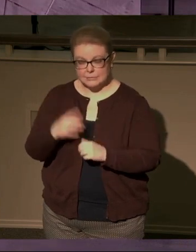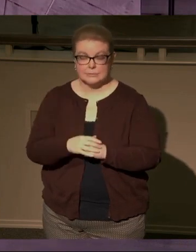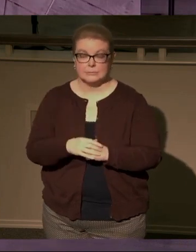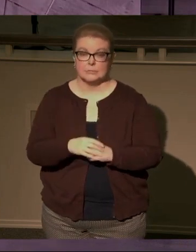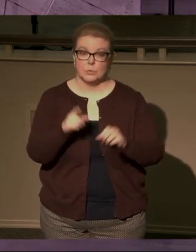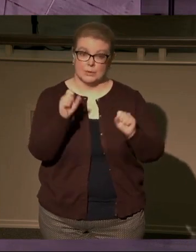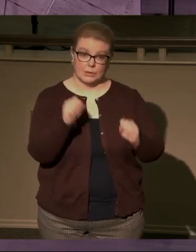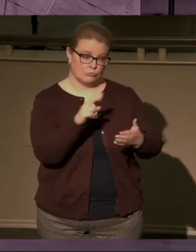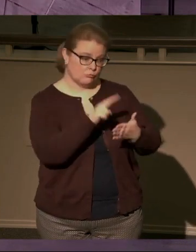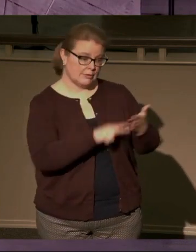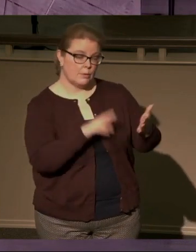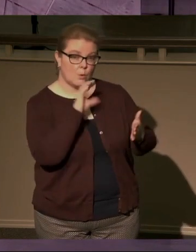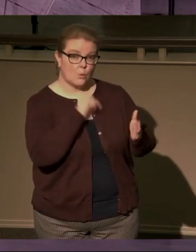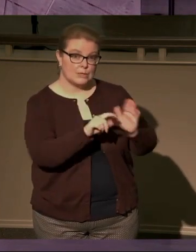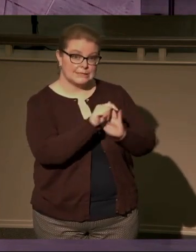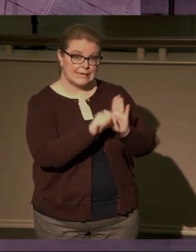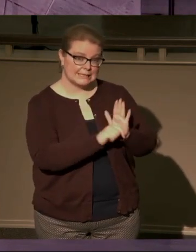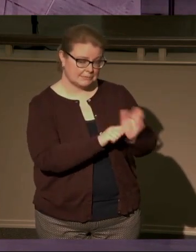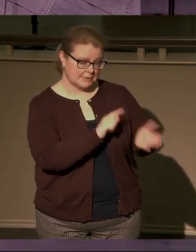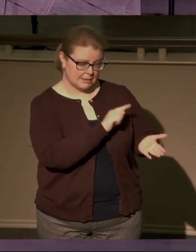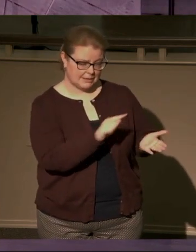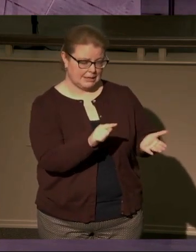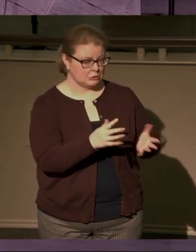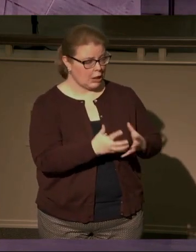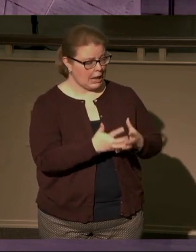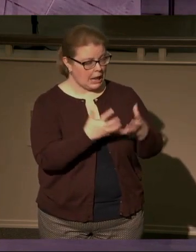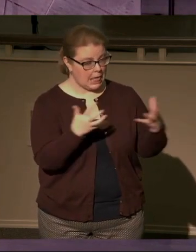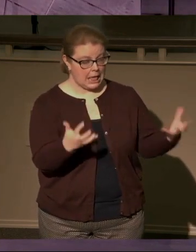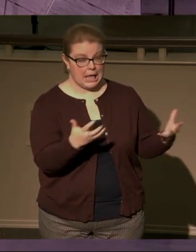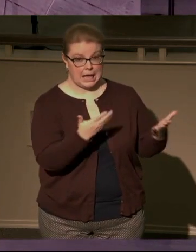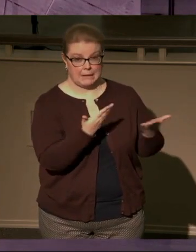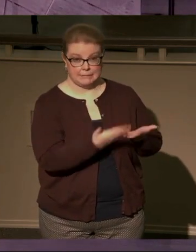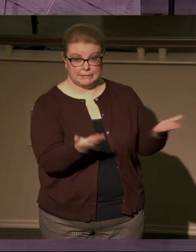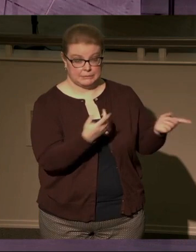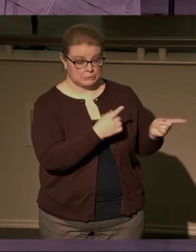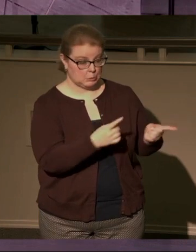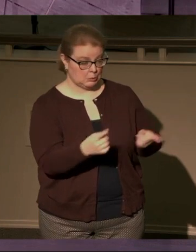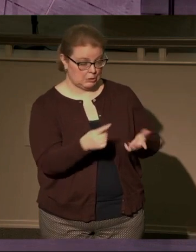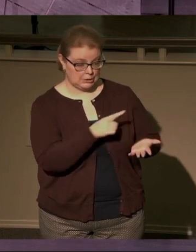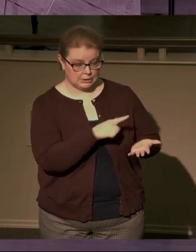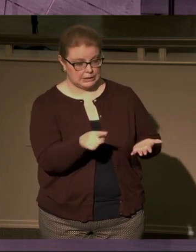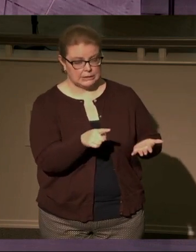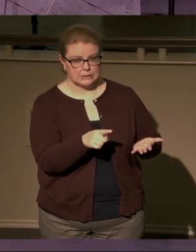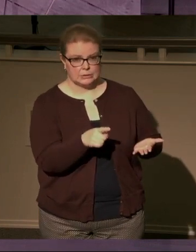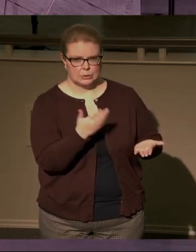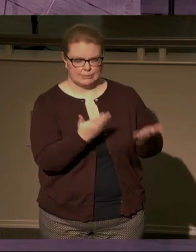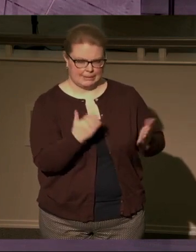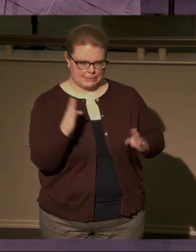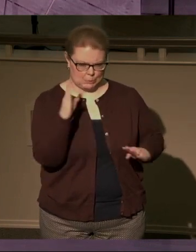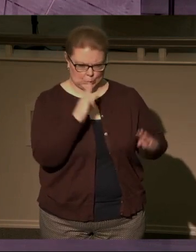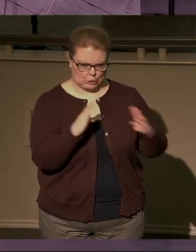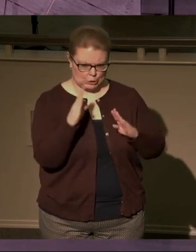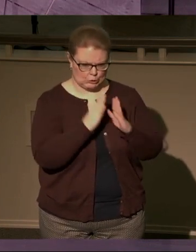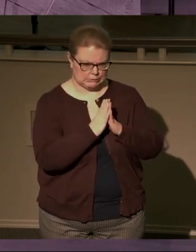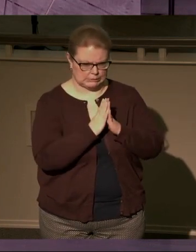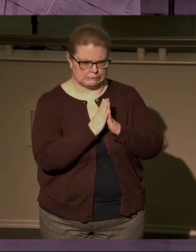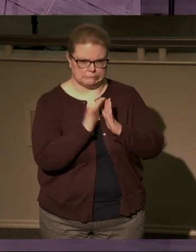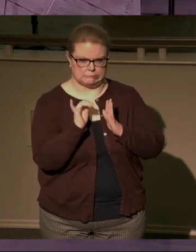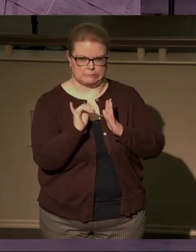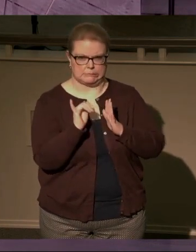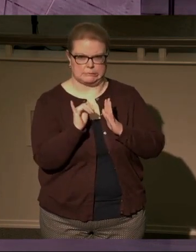Testament, and there's a lot of stuff in there. And you may be worried